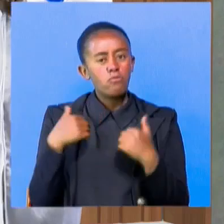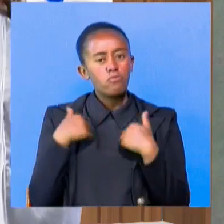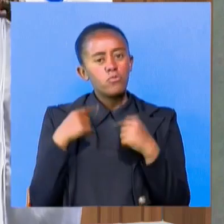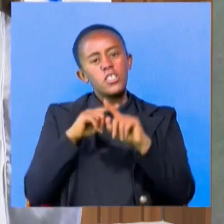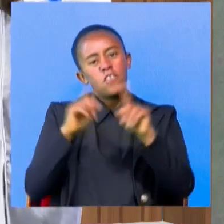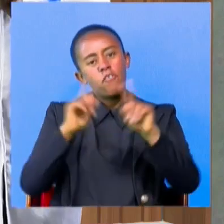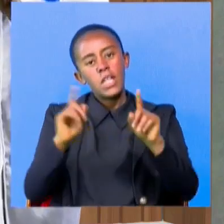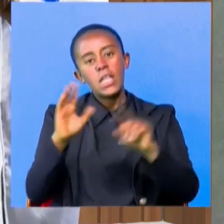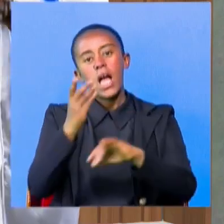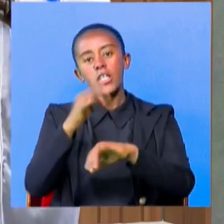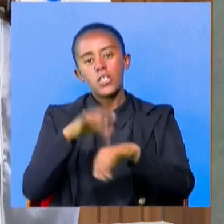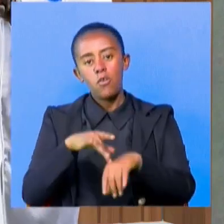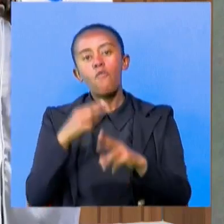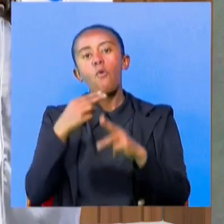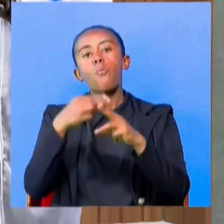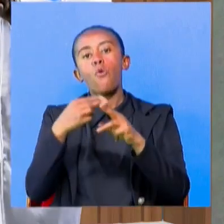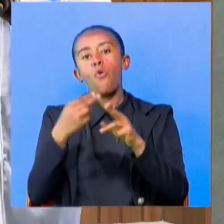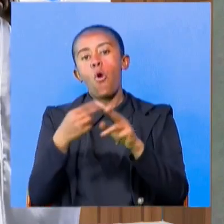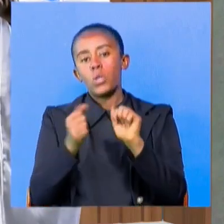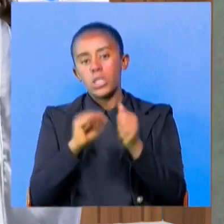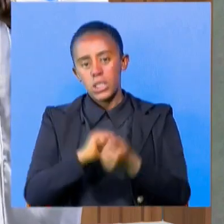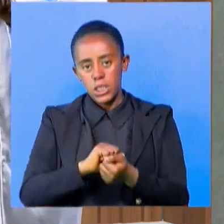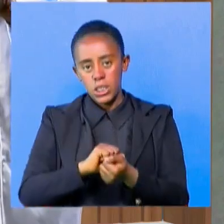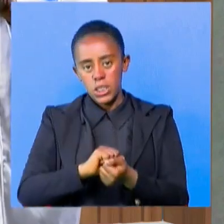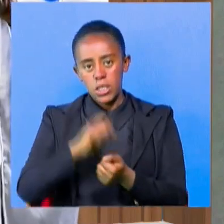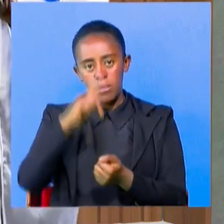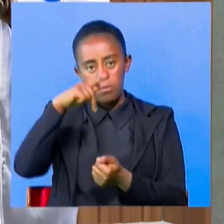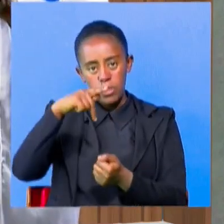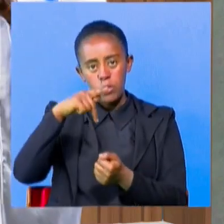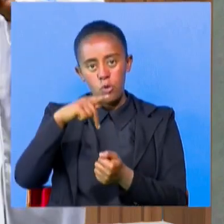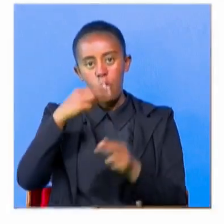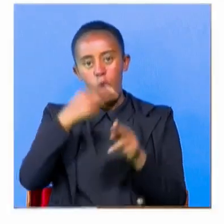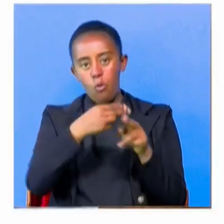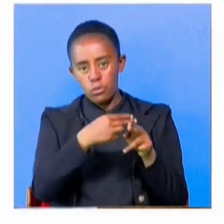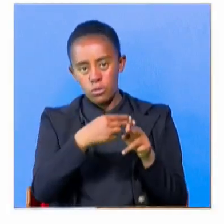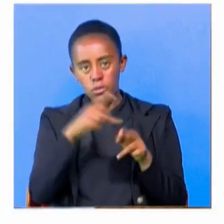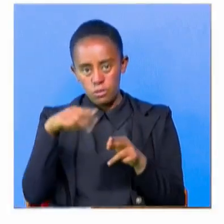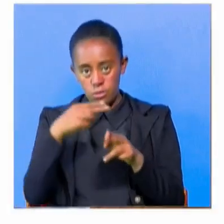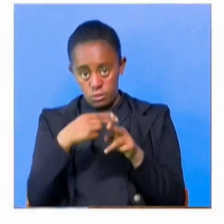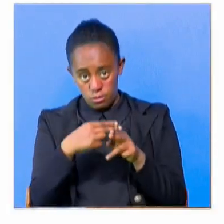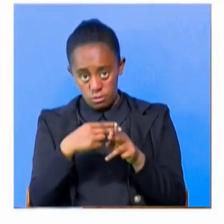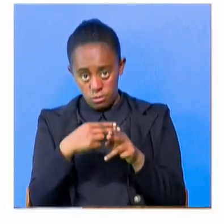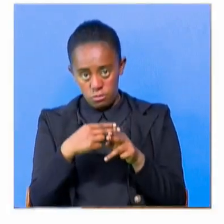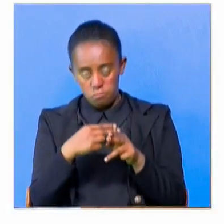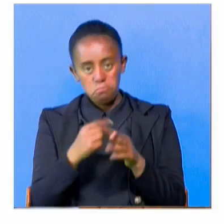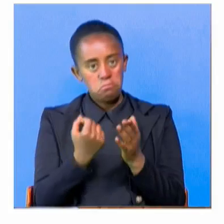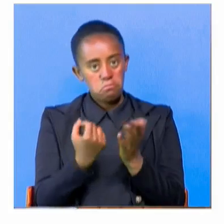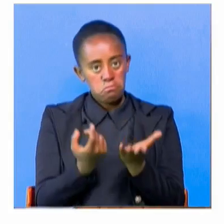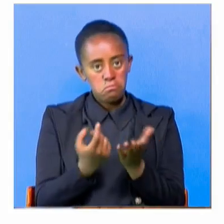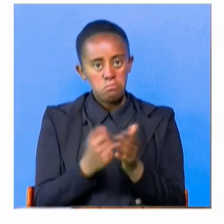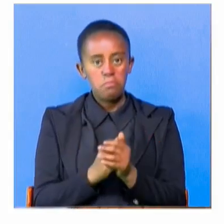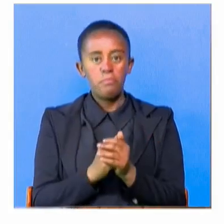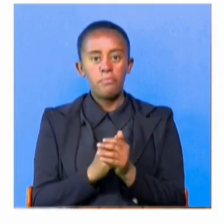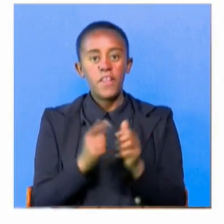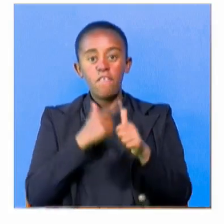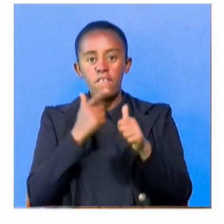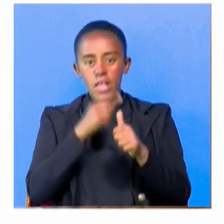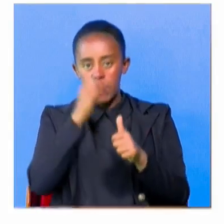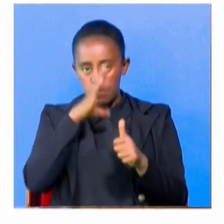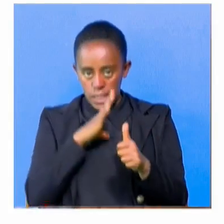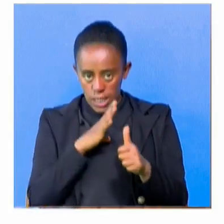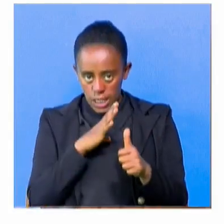kinds of pronouns. This may be your pronoun or a noun, such as first